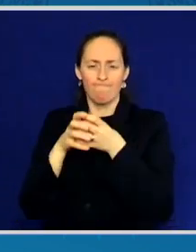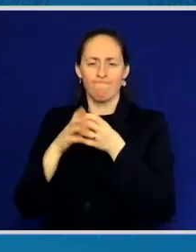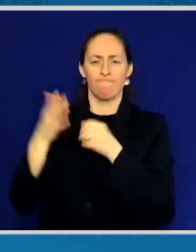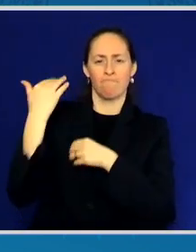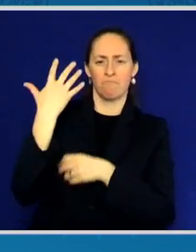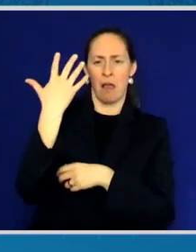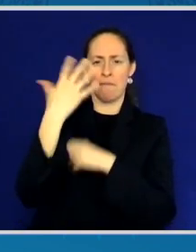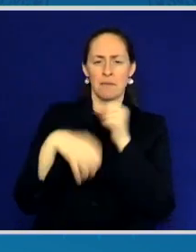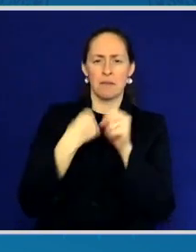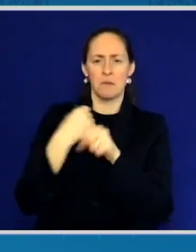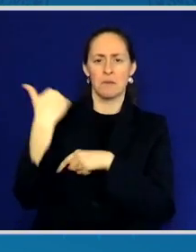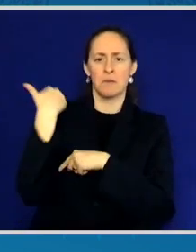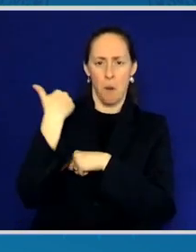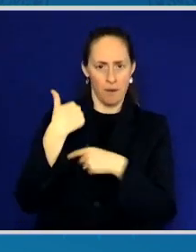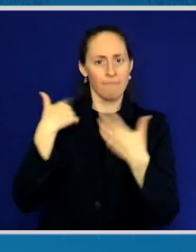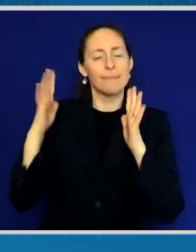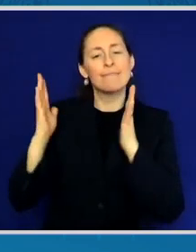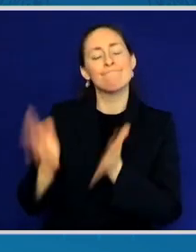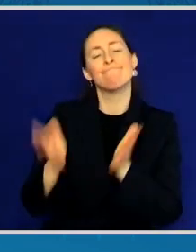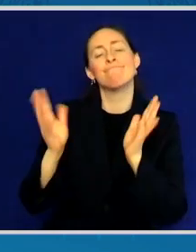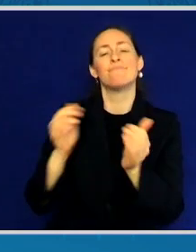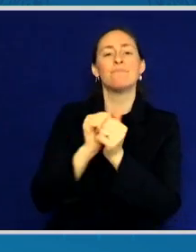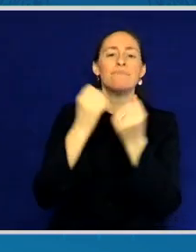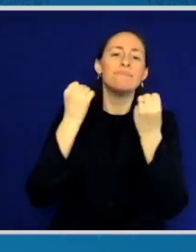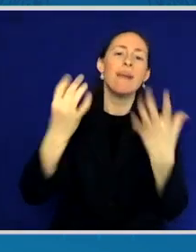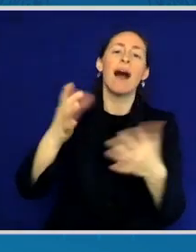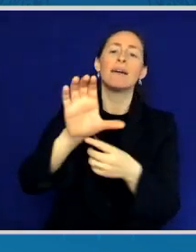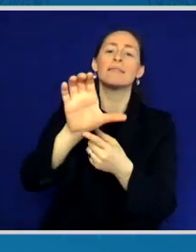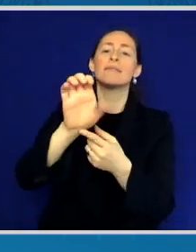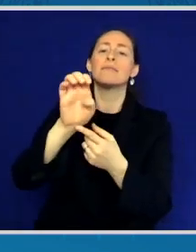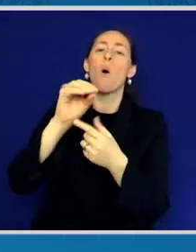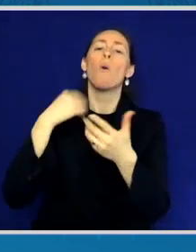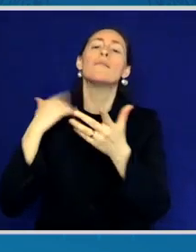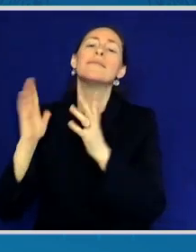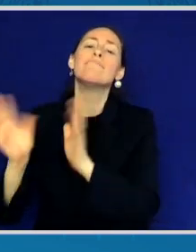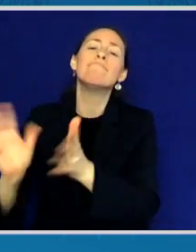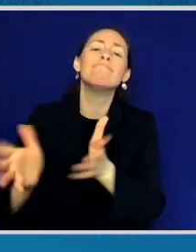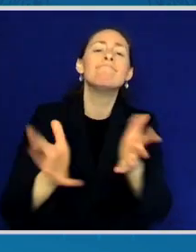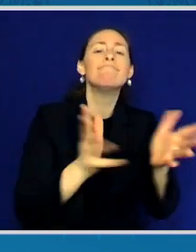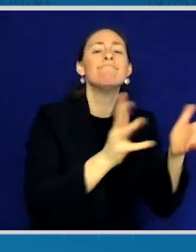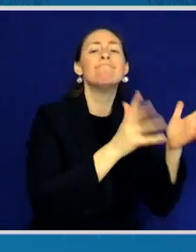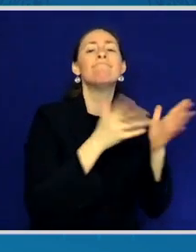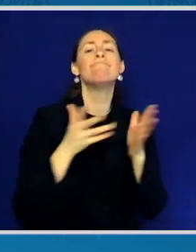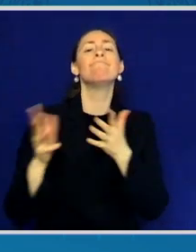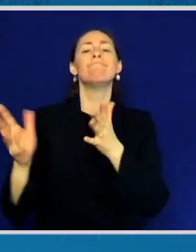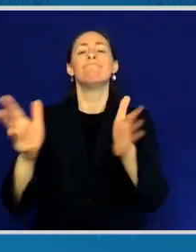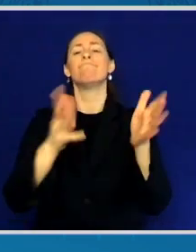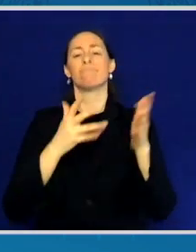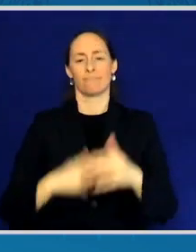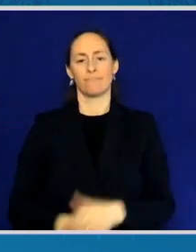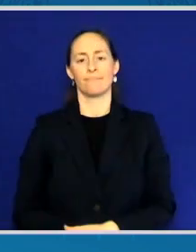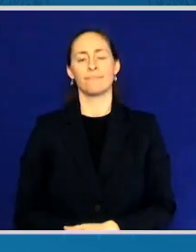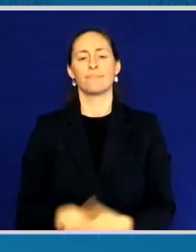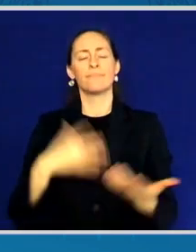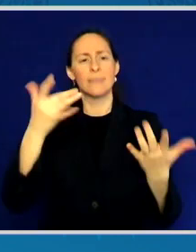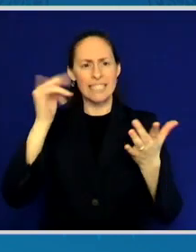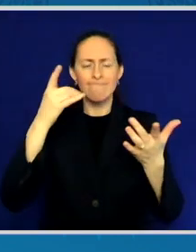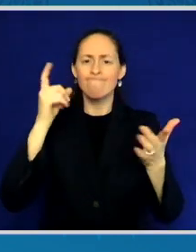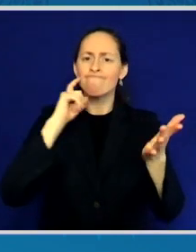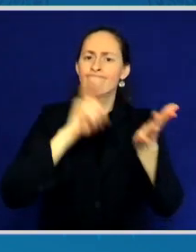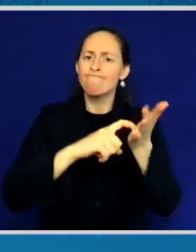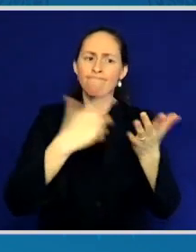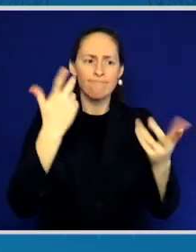after CEO who they all had a talent challenge. And that's very common to hear, but as we dug just a little